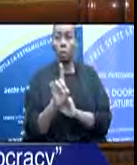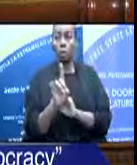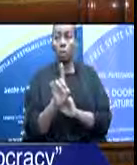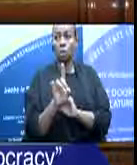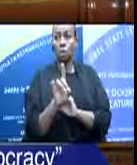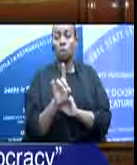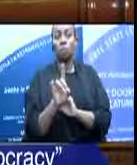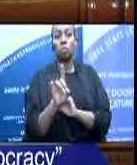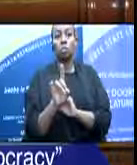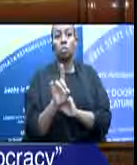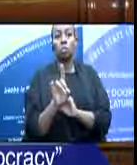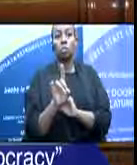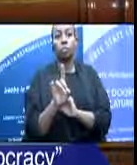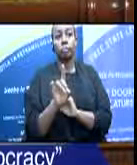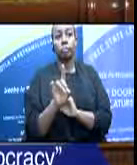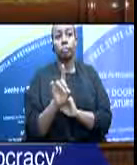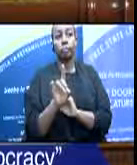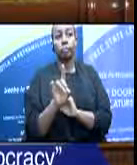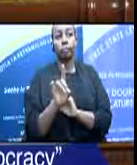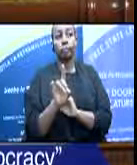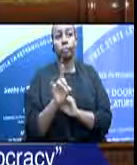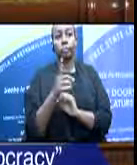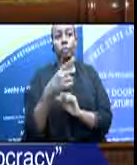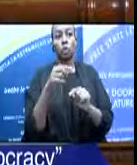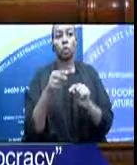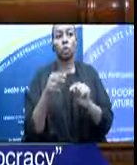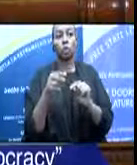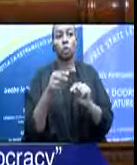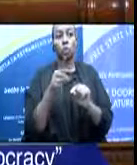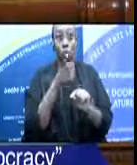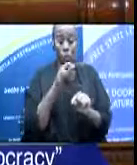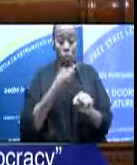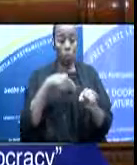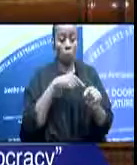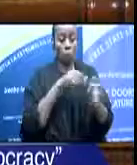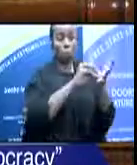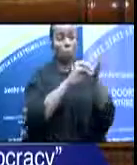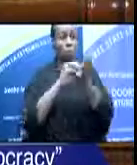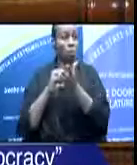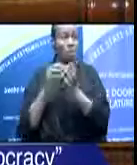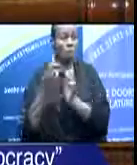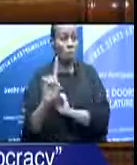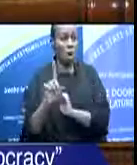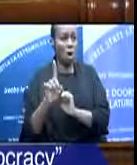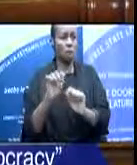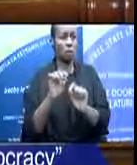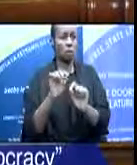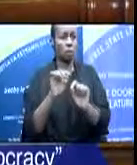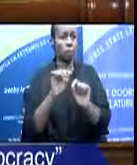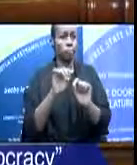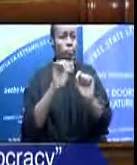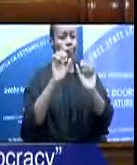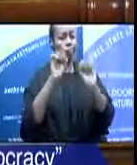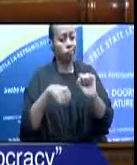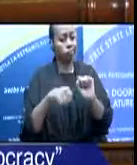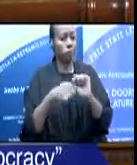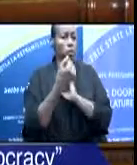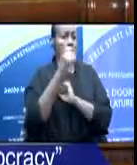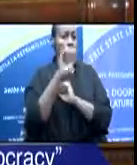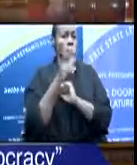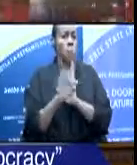may bring and what you may not bring in the House. And it was after